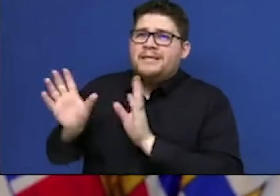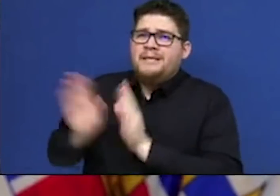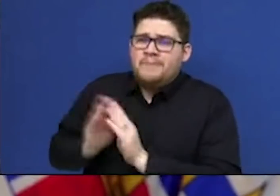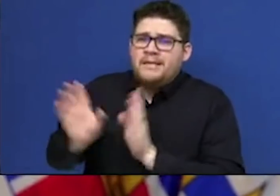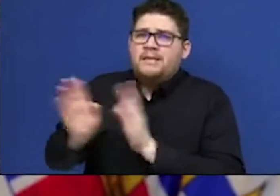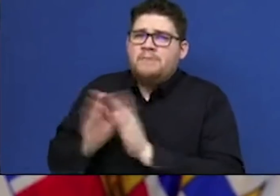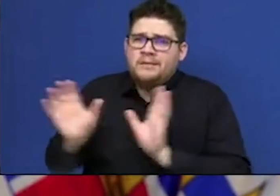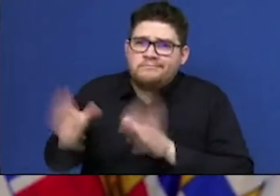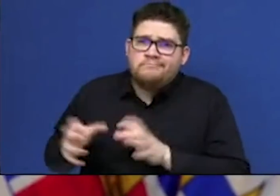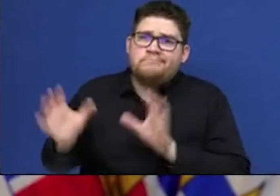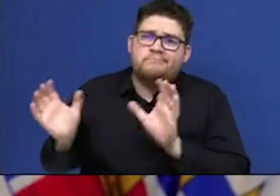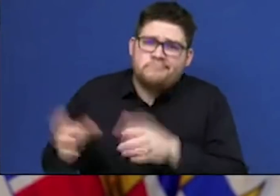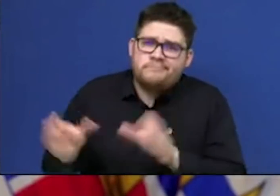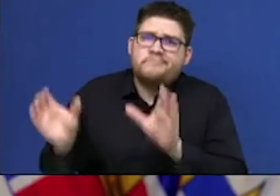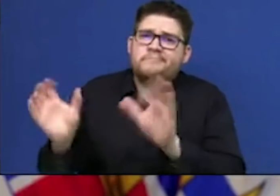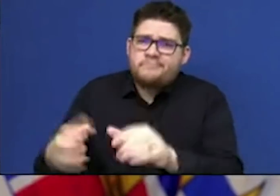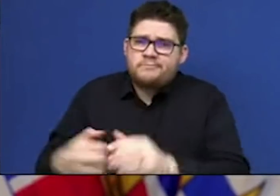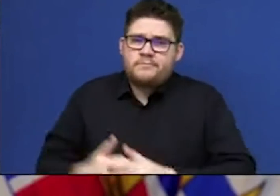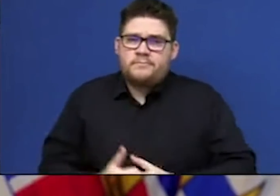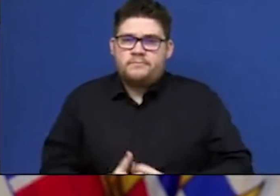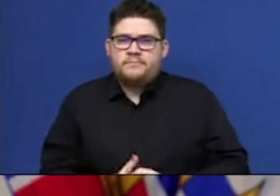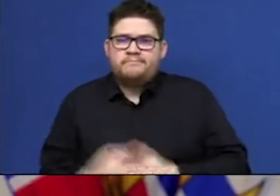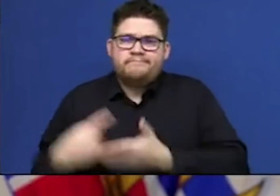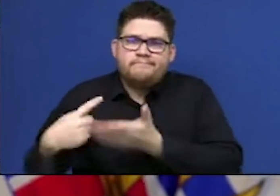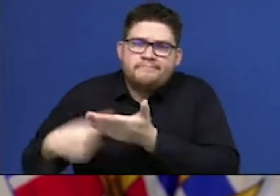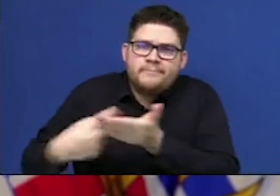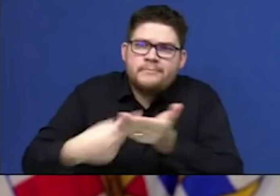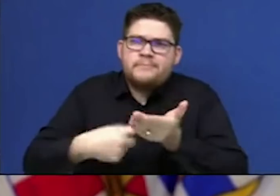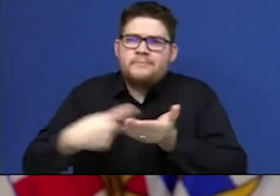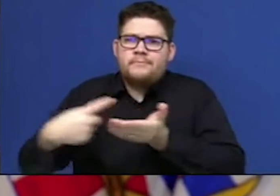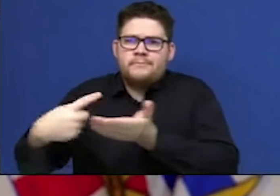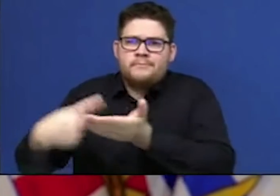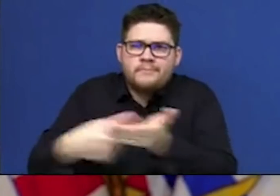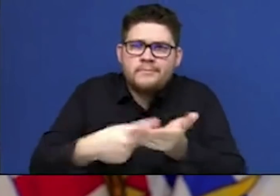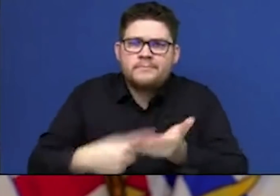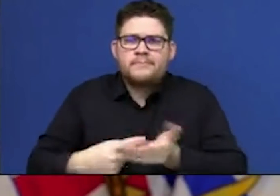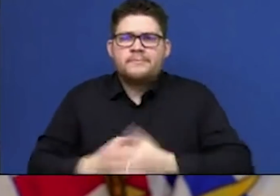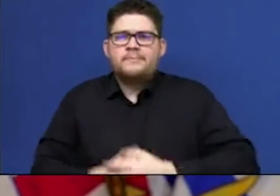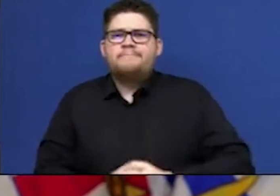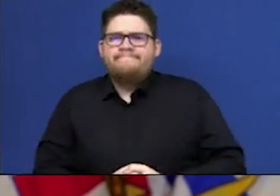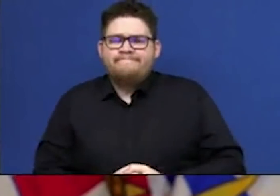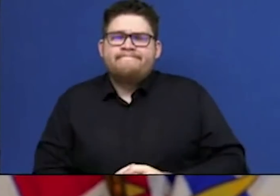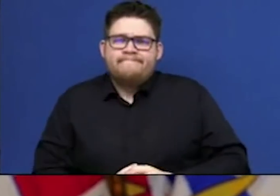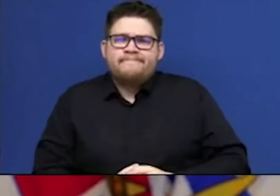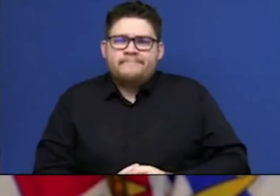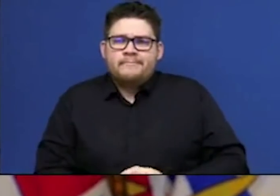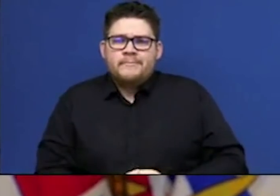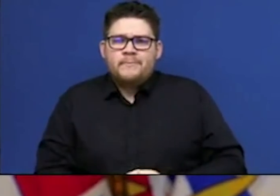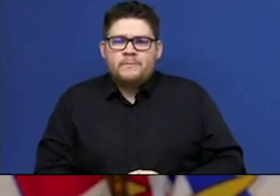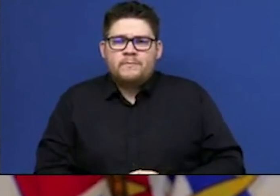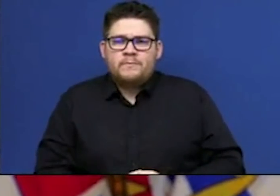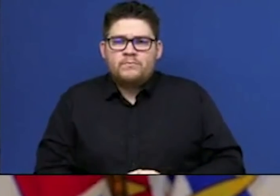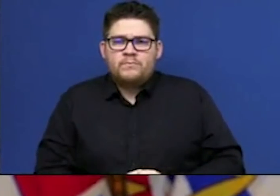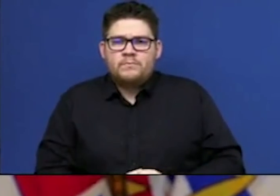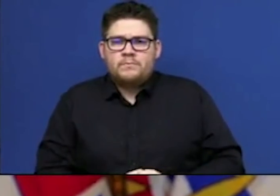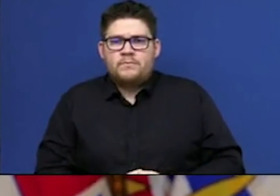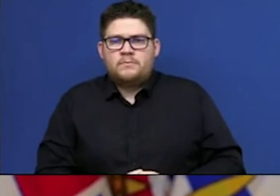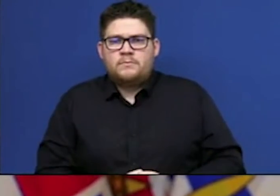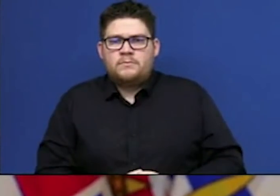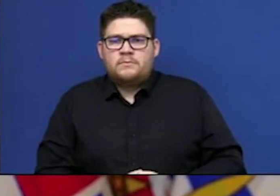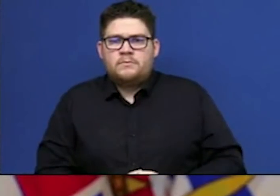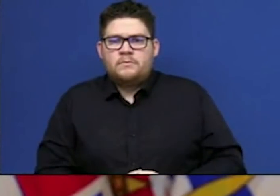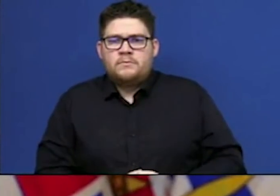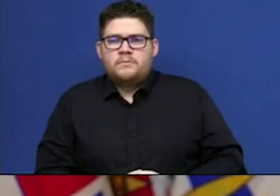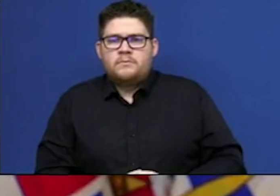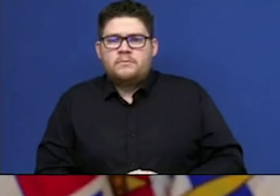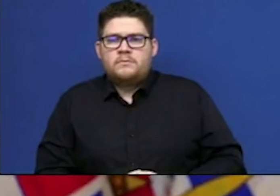have alternatives for people under the age of 55 in this country, we have met with our Council of Chief Medical Officers of Health